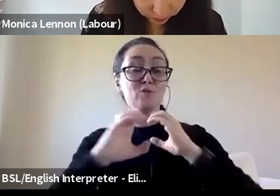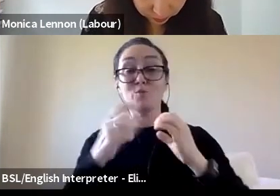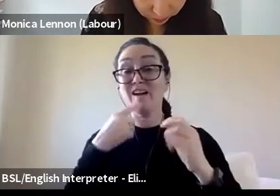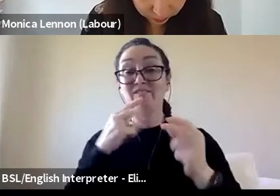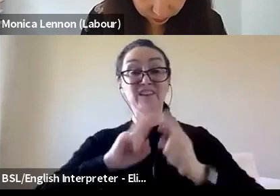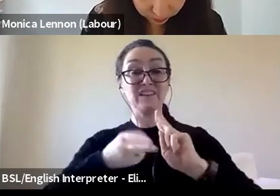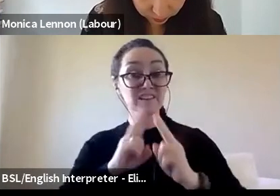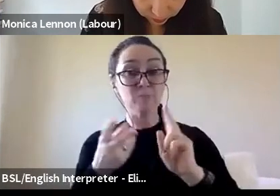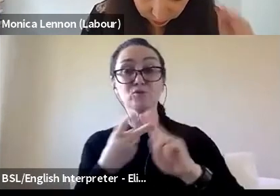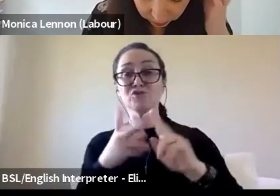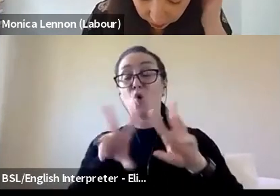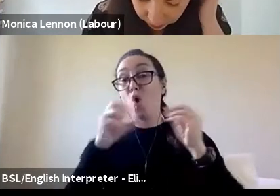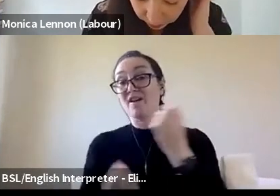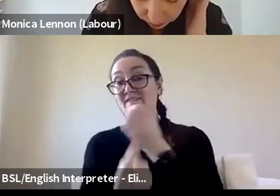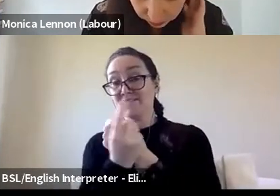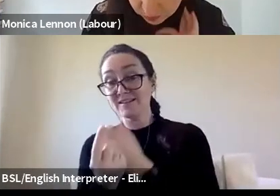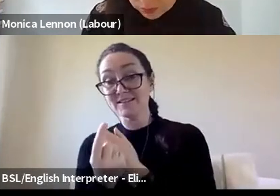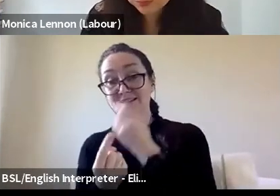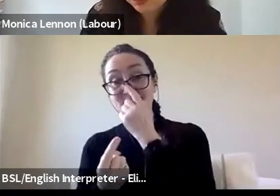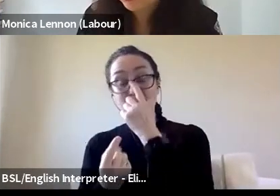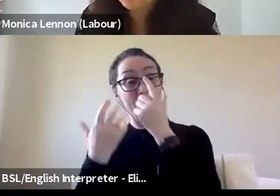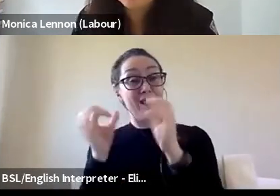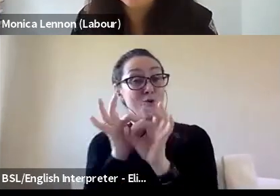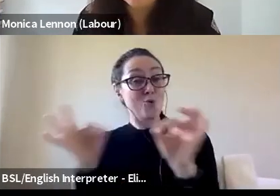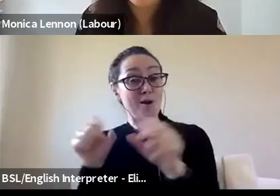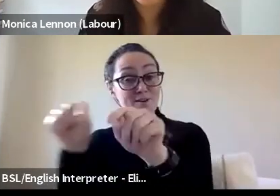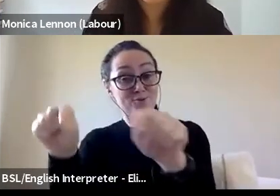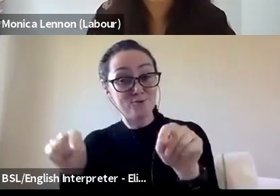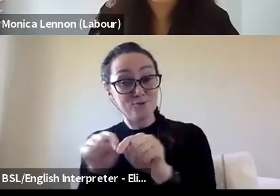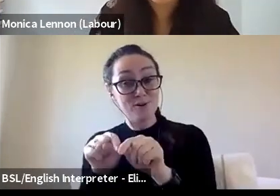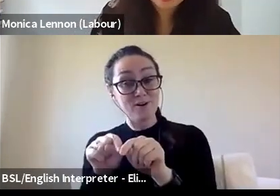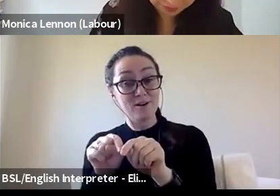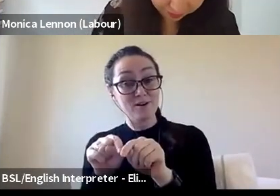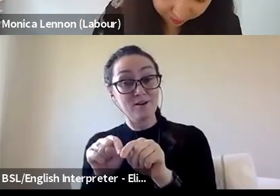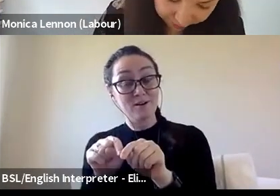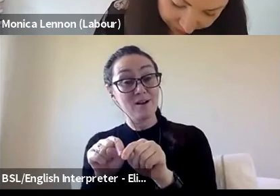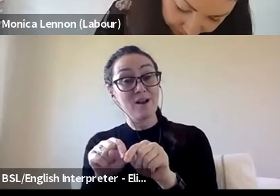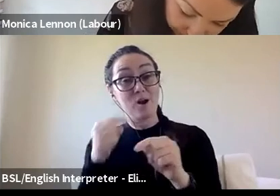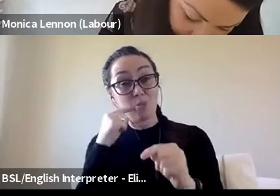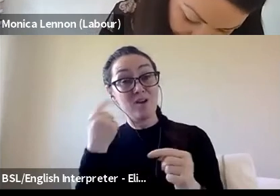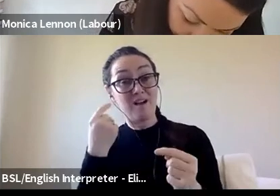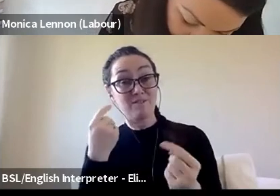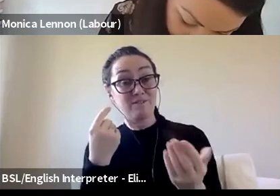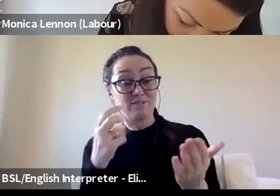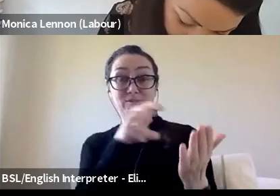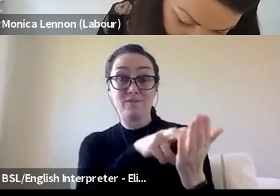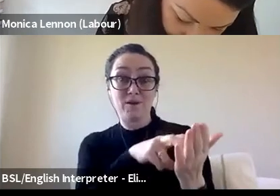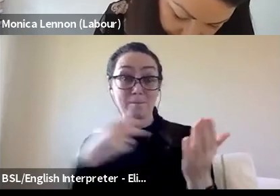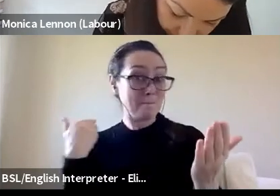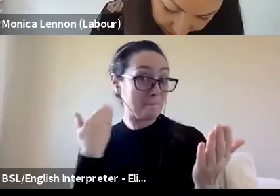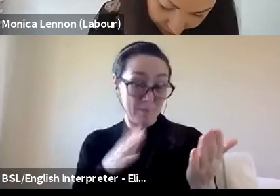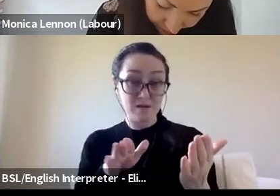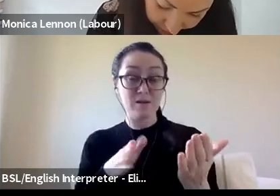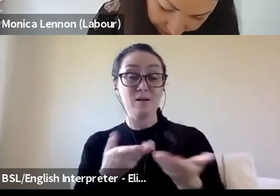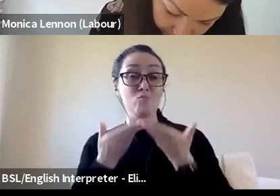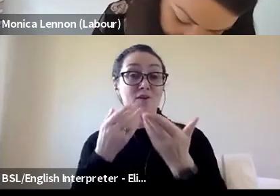quiet rooms, and we have a track record of providing our manifesto in accessible formats. As for why